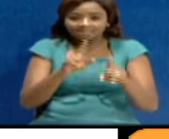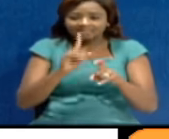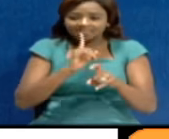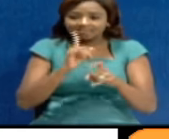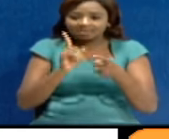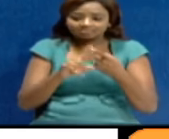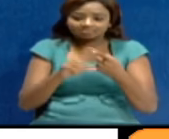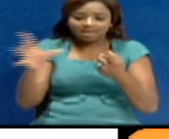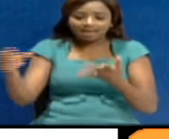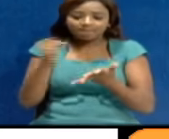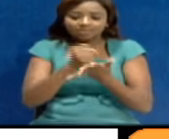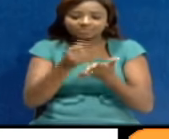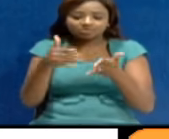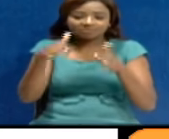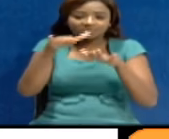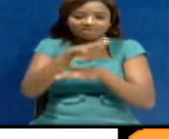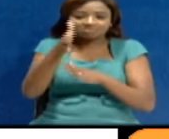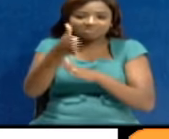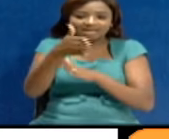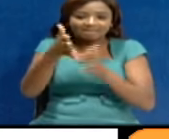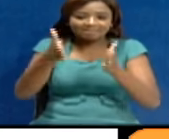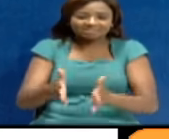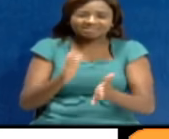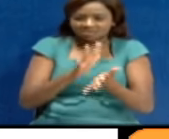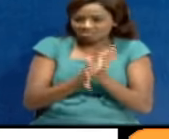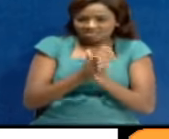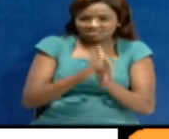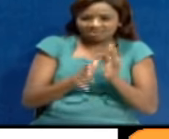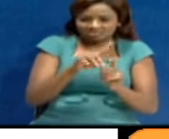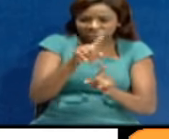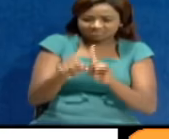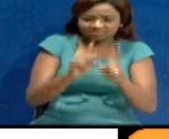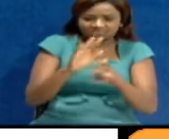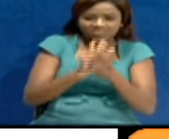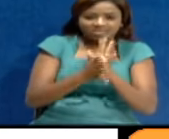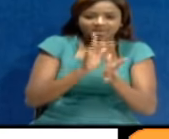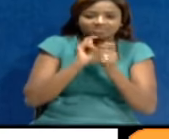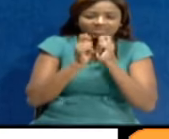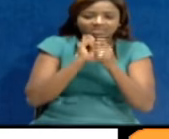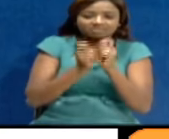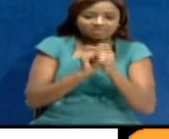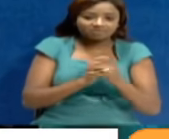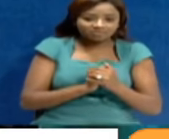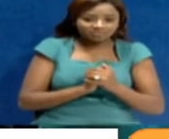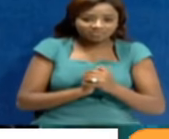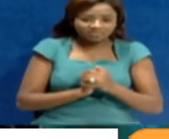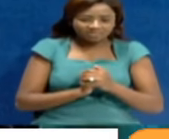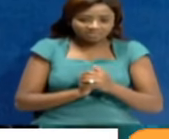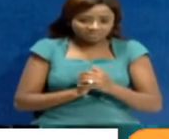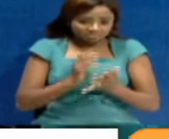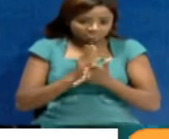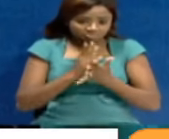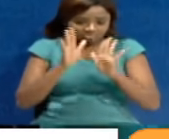deputy ambassadors without being vetted. I think the principle has been settled in this case, so it's upon the government to solve such and